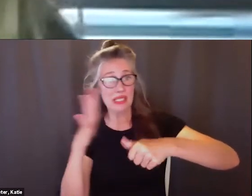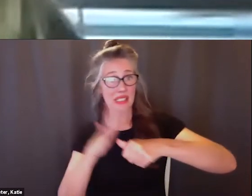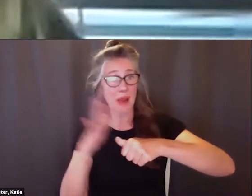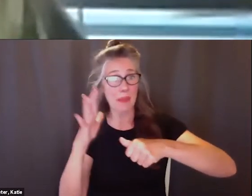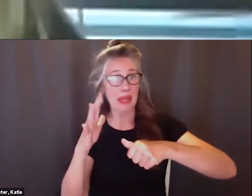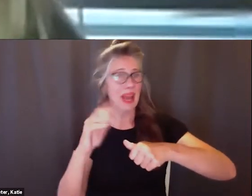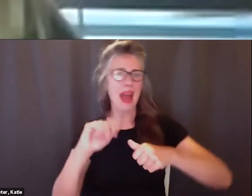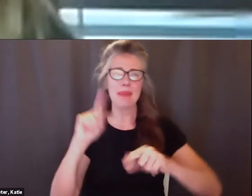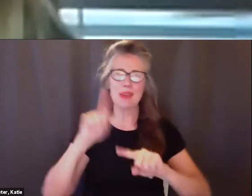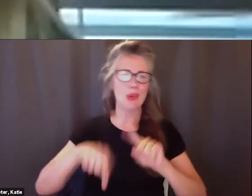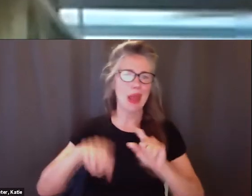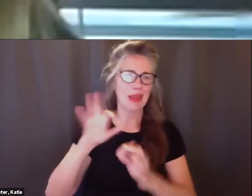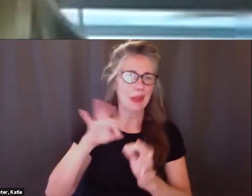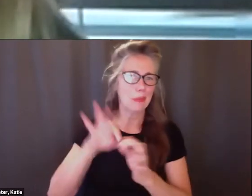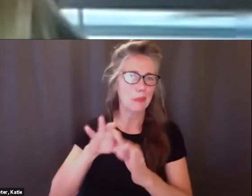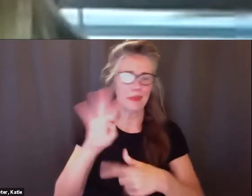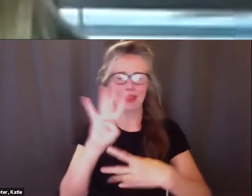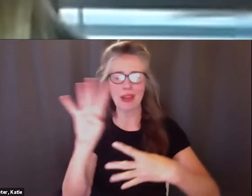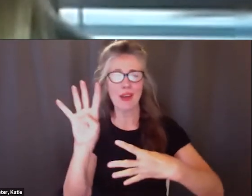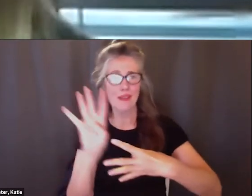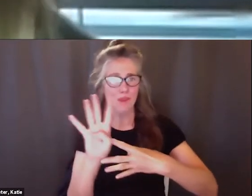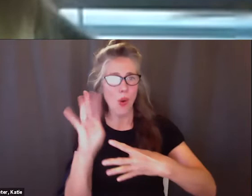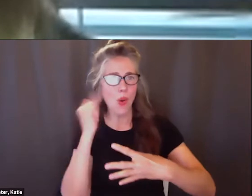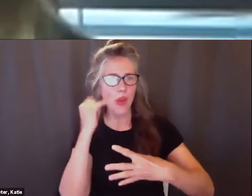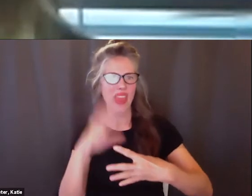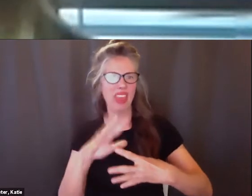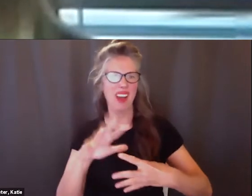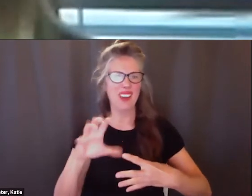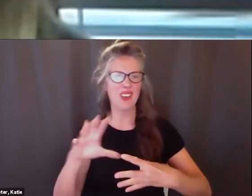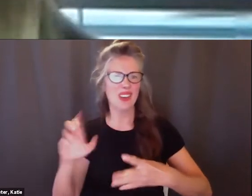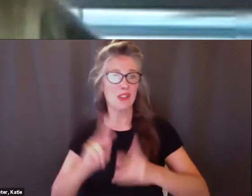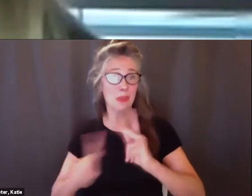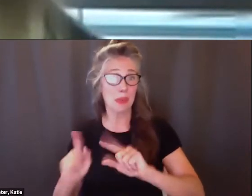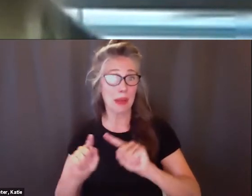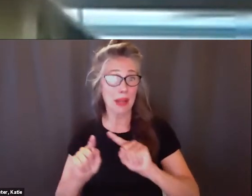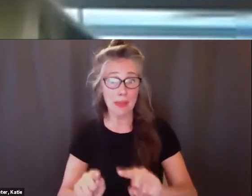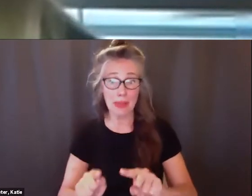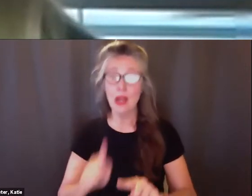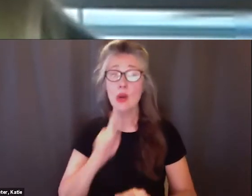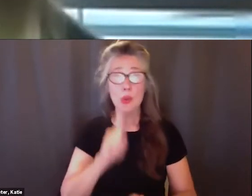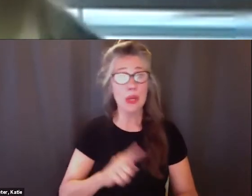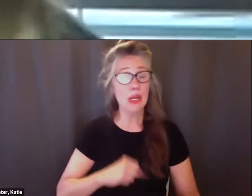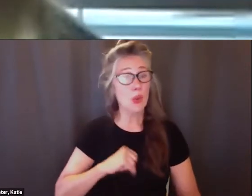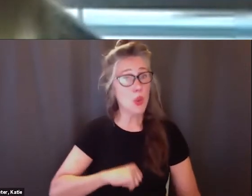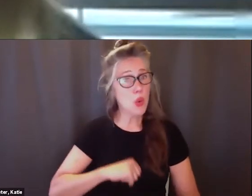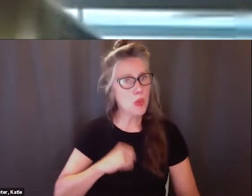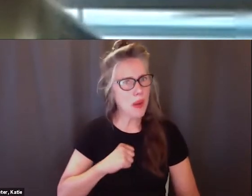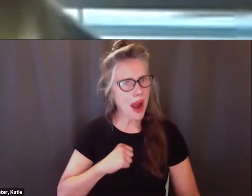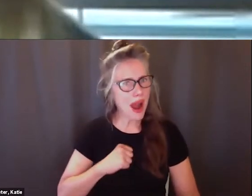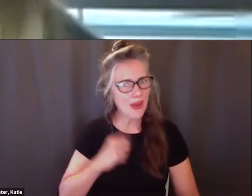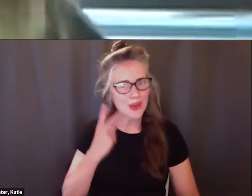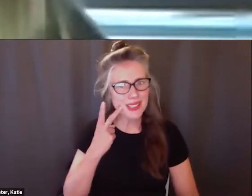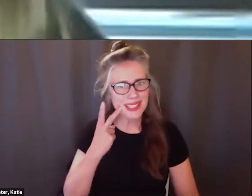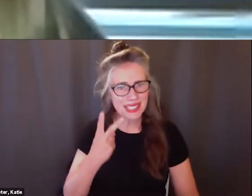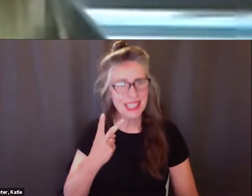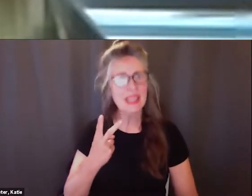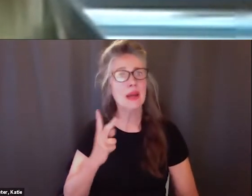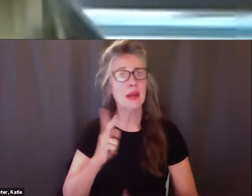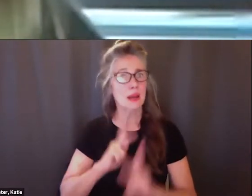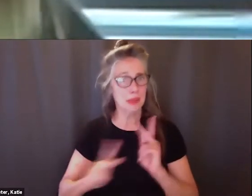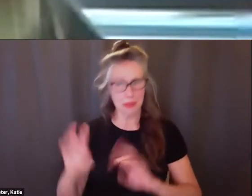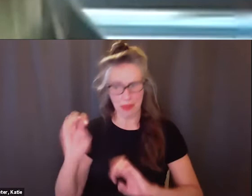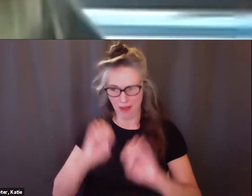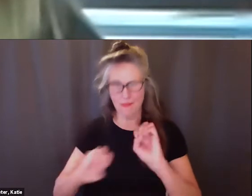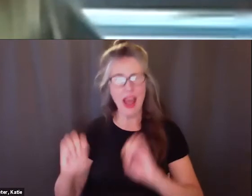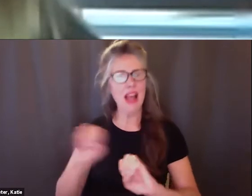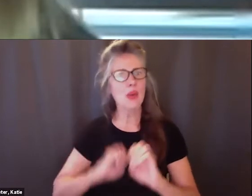get perfect 4s when you have hundreds of people attending, but we should be really proud of how people evaluated